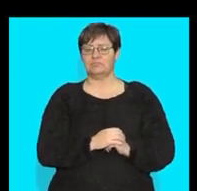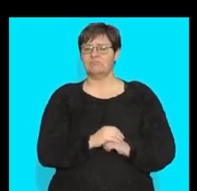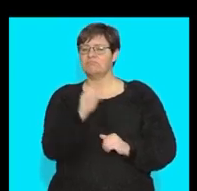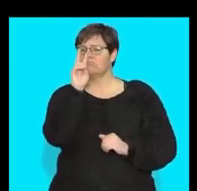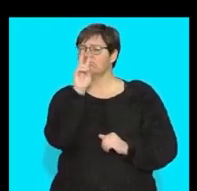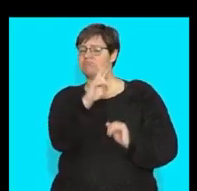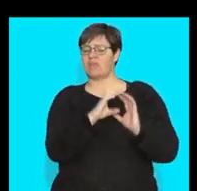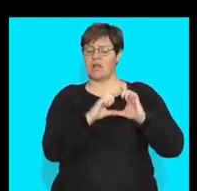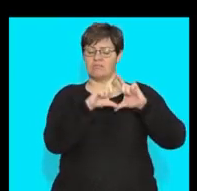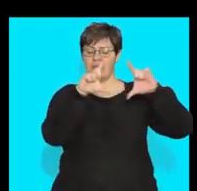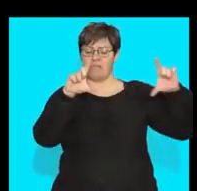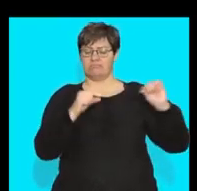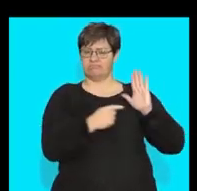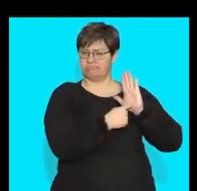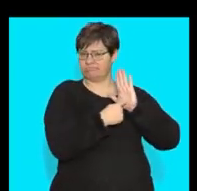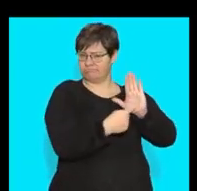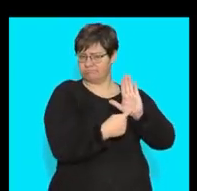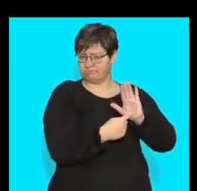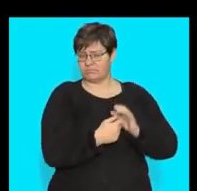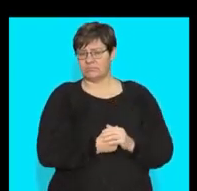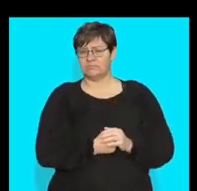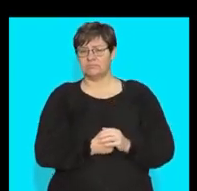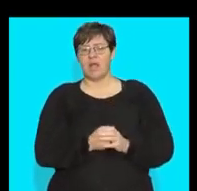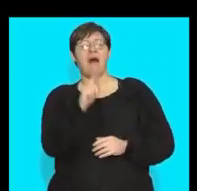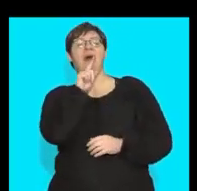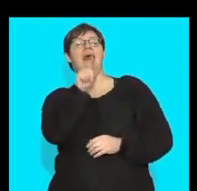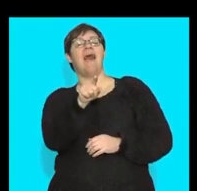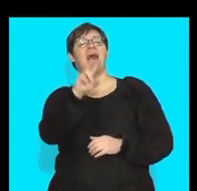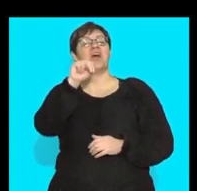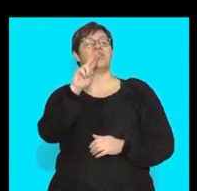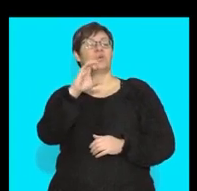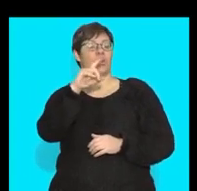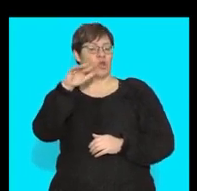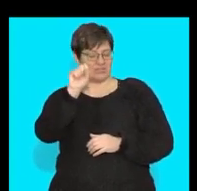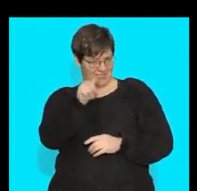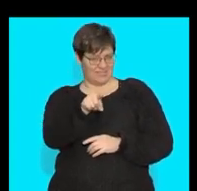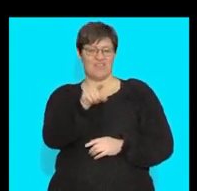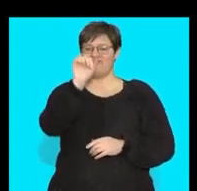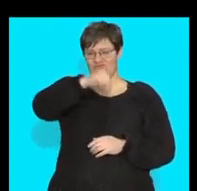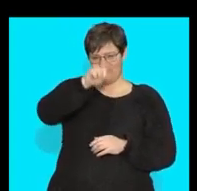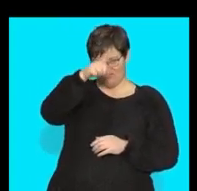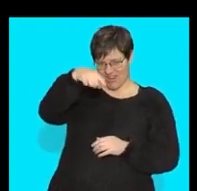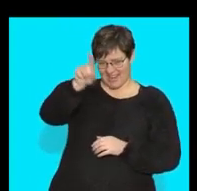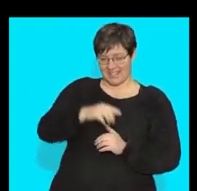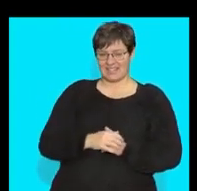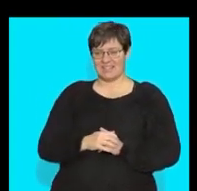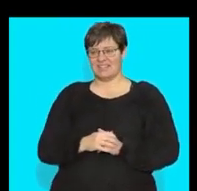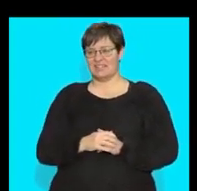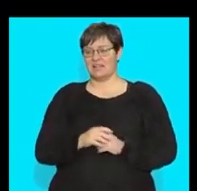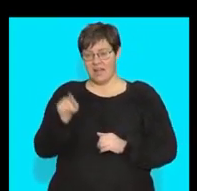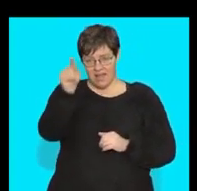you have a look at this diagram, you're telling me, oh, we're looking at the nucleus again. Yes, we are looking at the